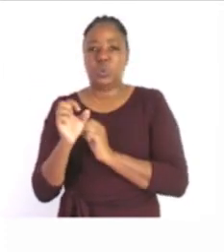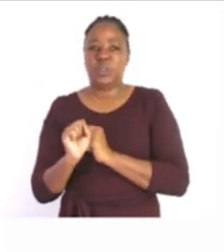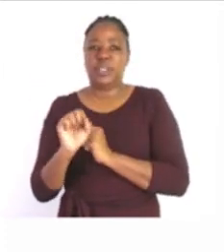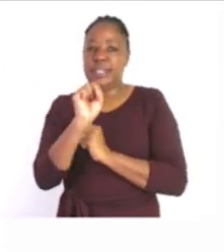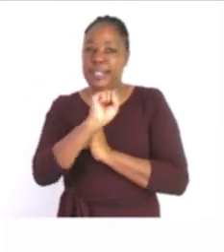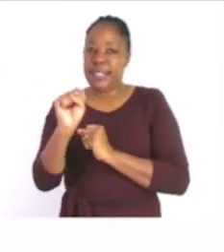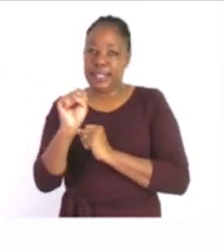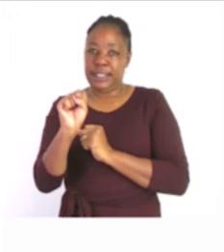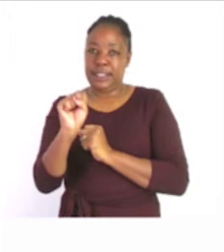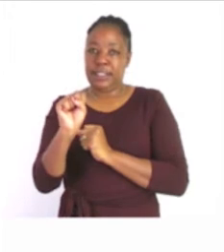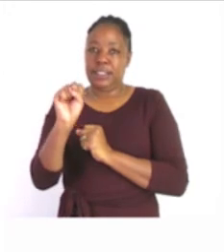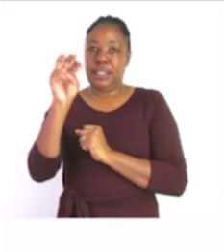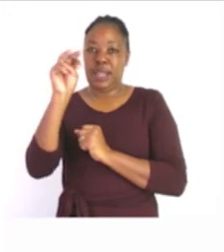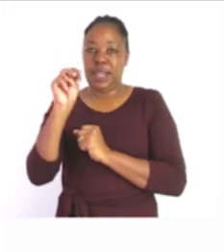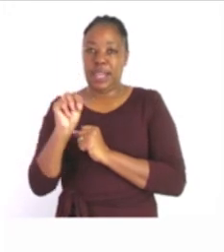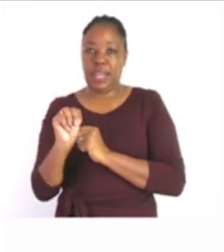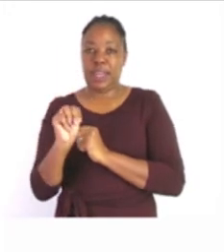have smam.